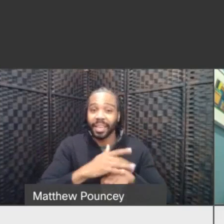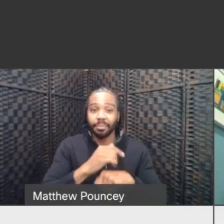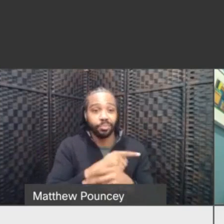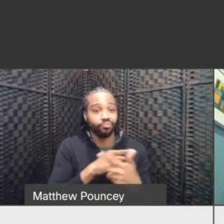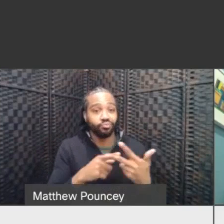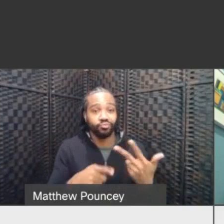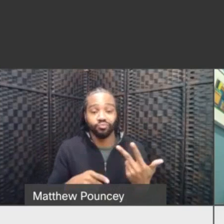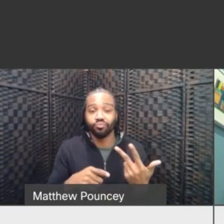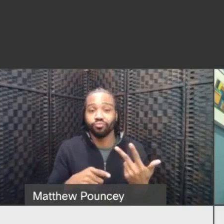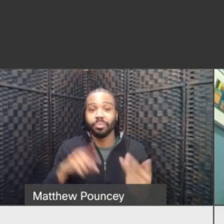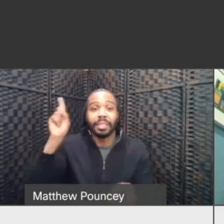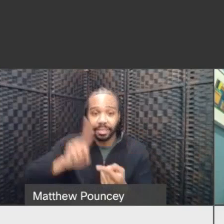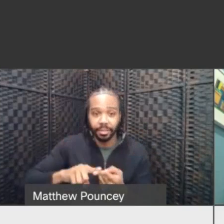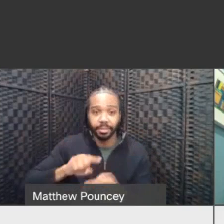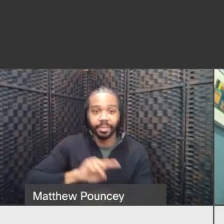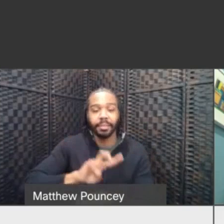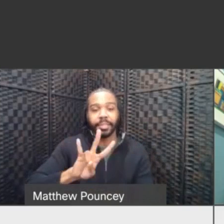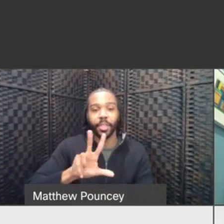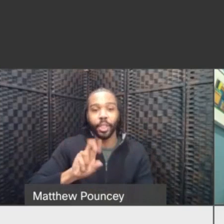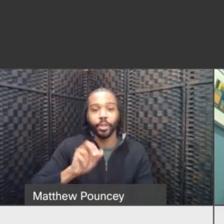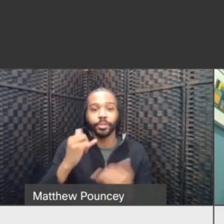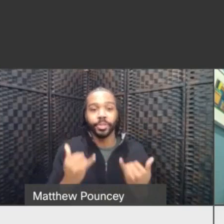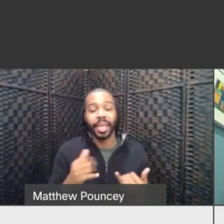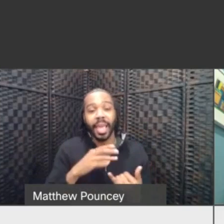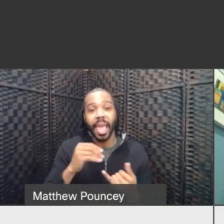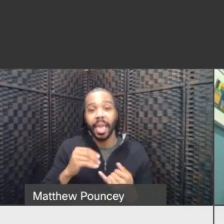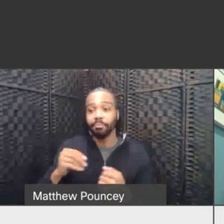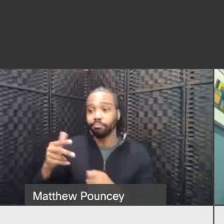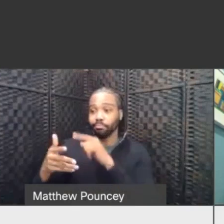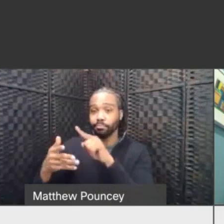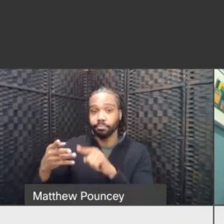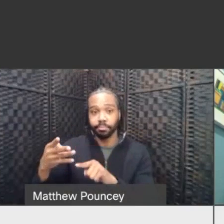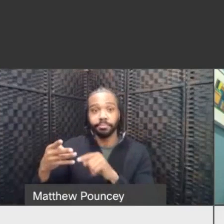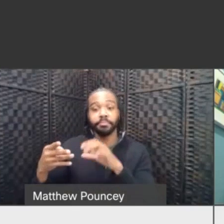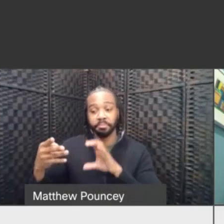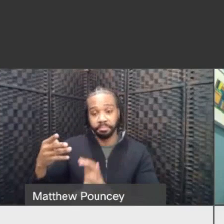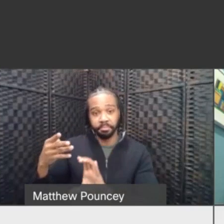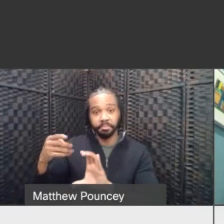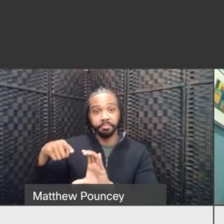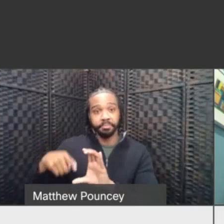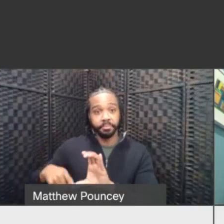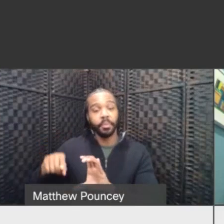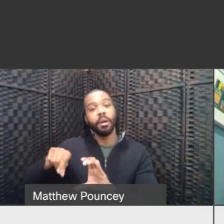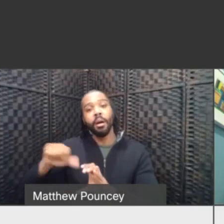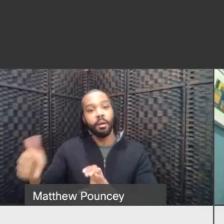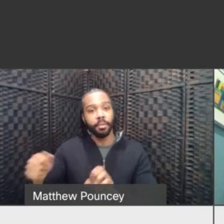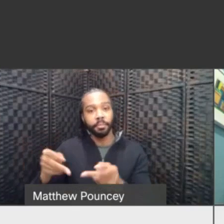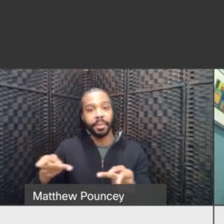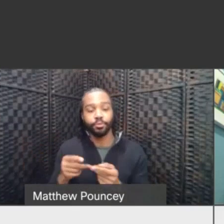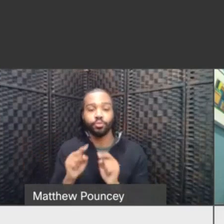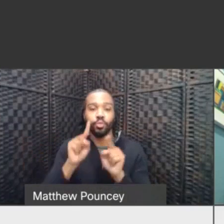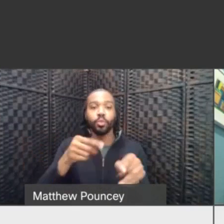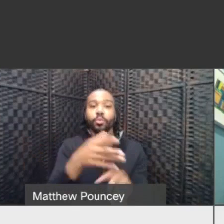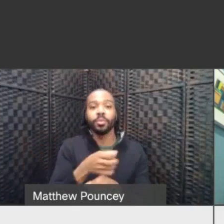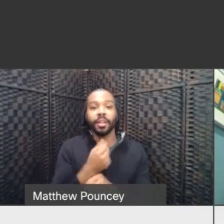And there's also a list of resources down below that of all the other various locations where a person can get vaccinated